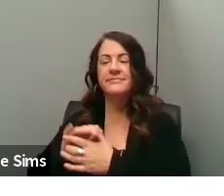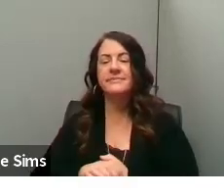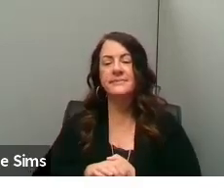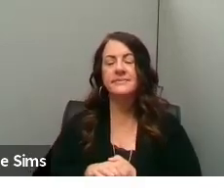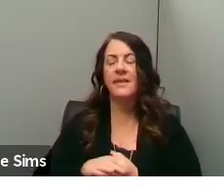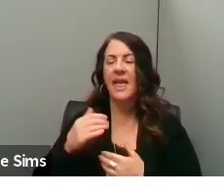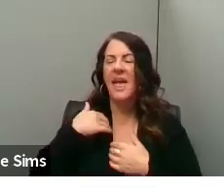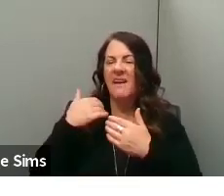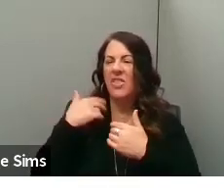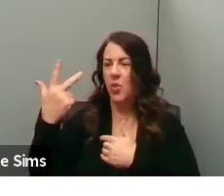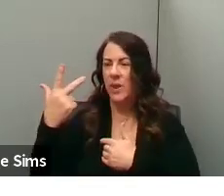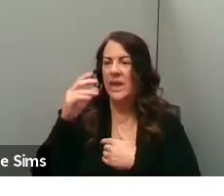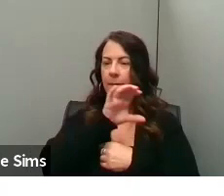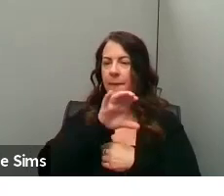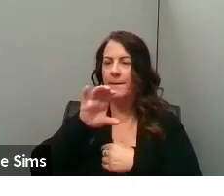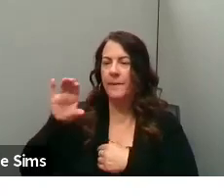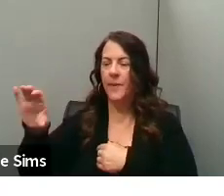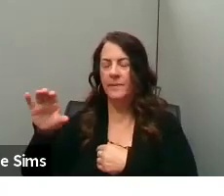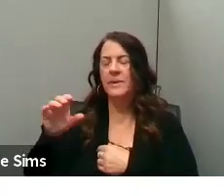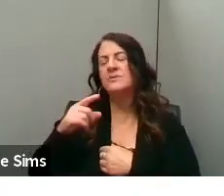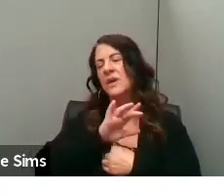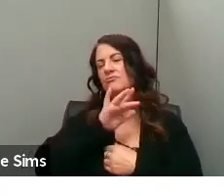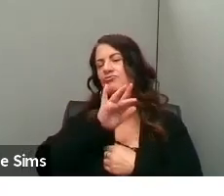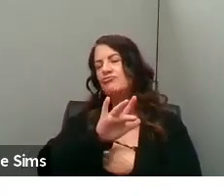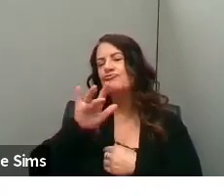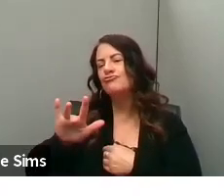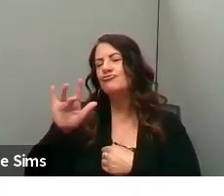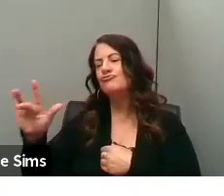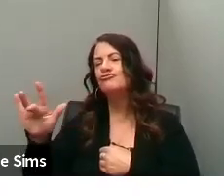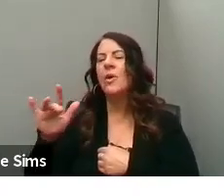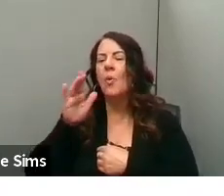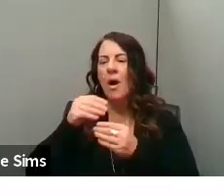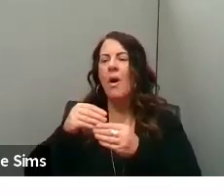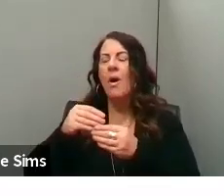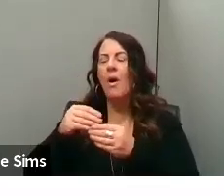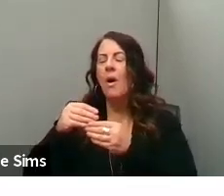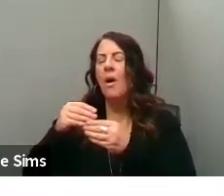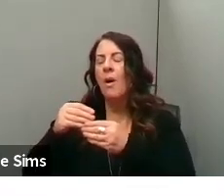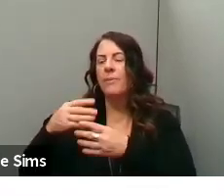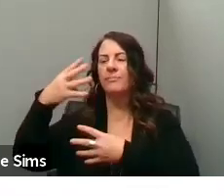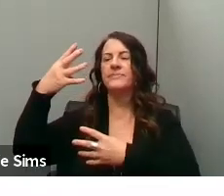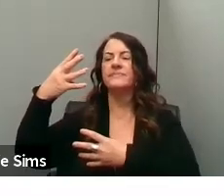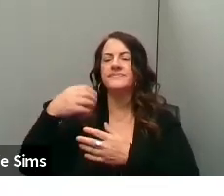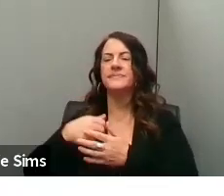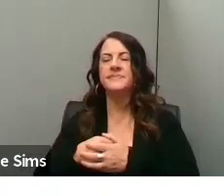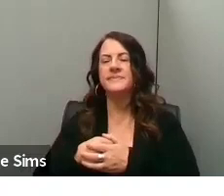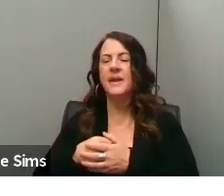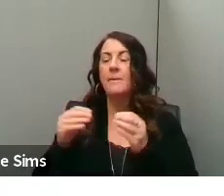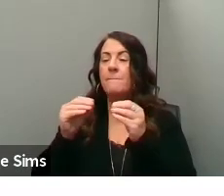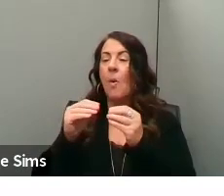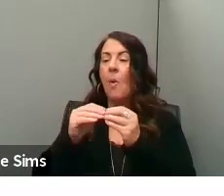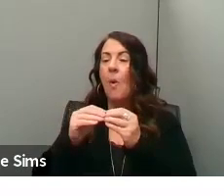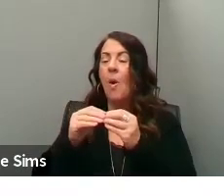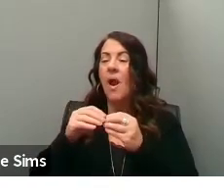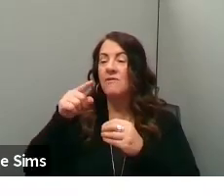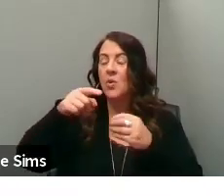which were mentioned in today's webinar. And then as you scroll down, under the section